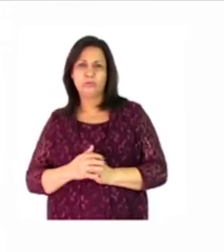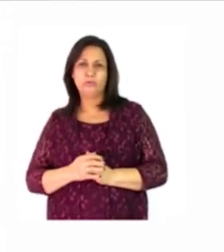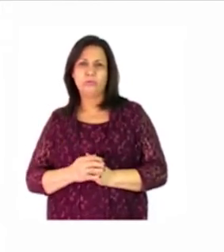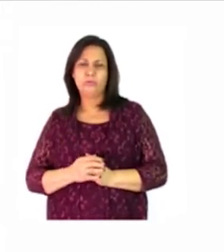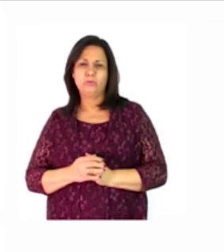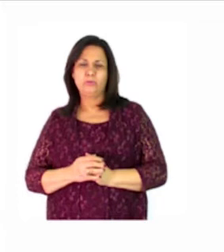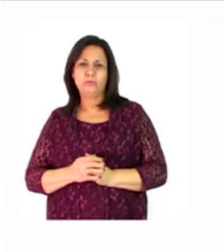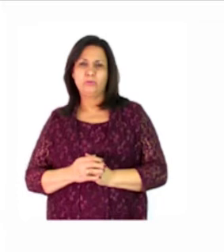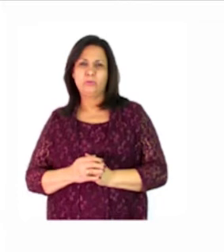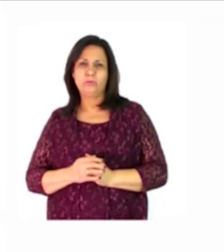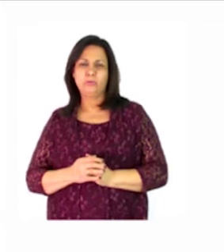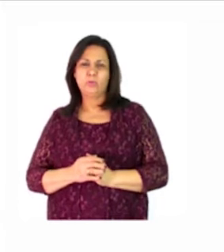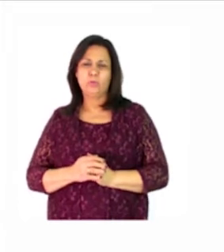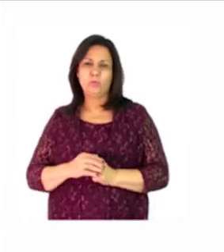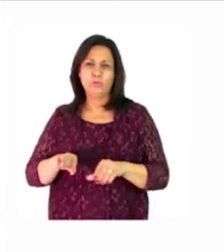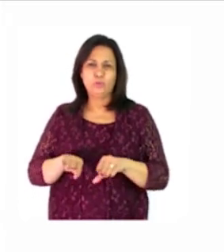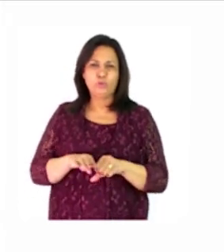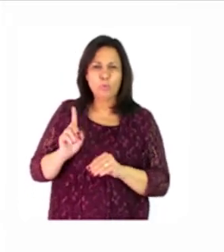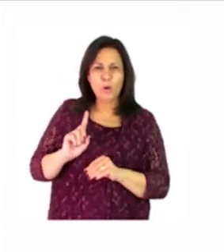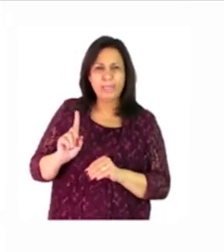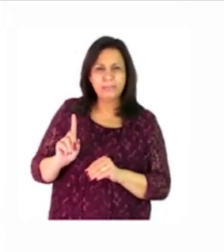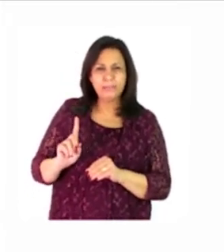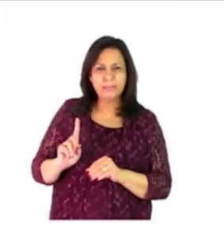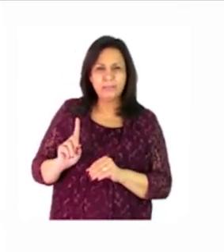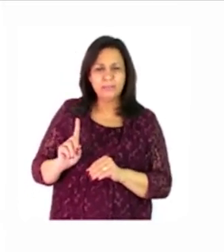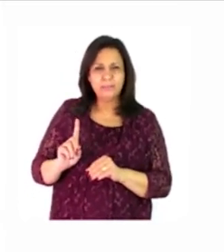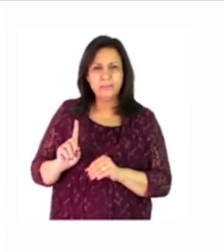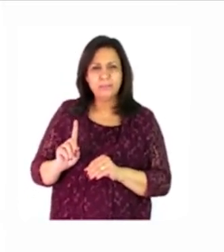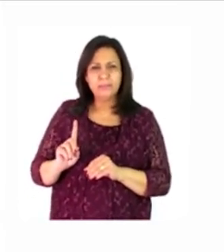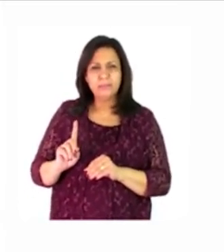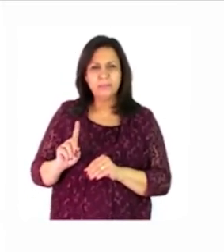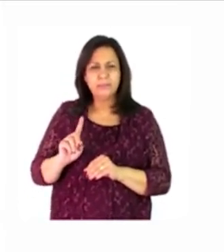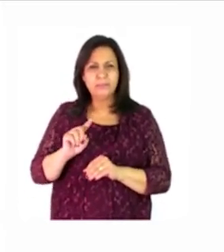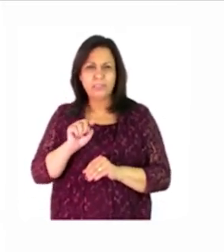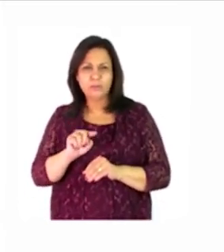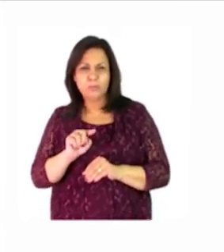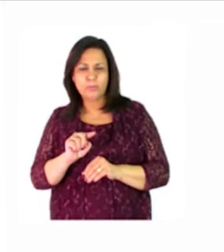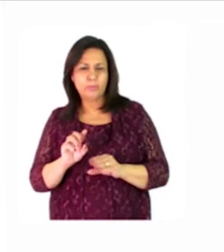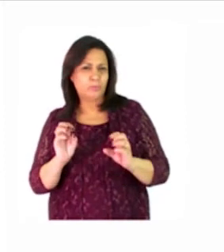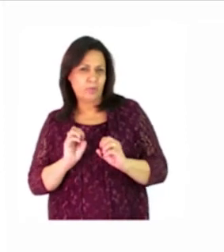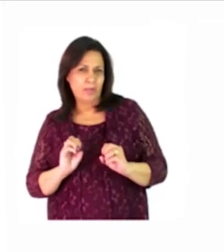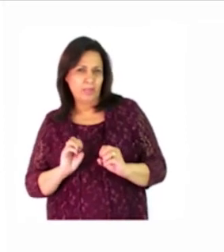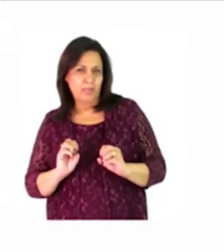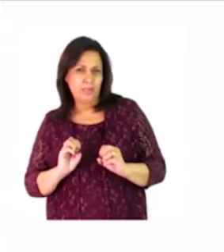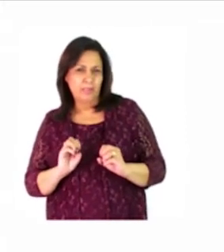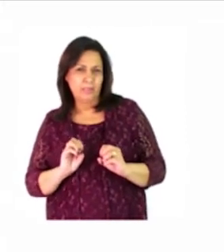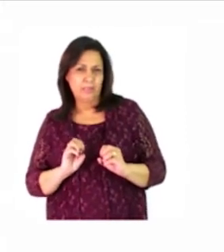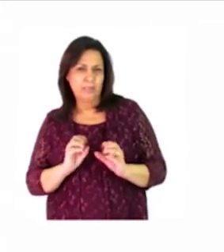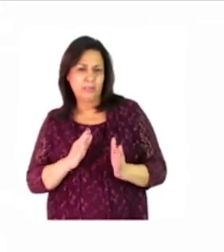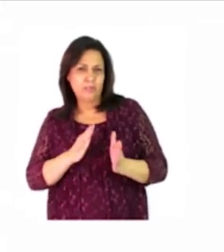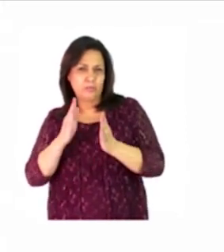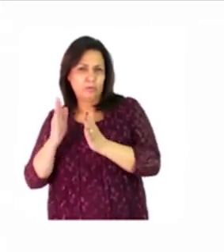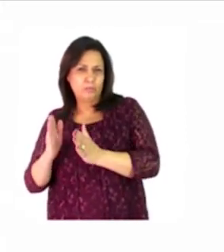the next block? The next block should be empty so that the pattern